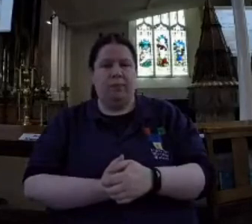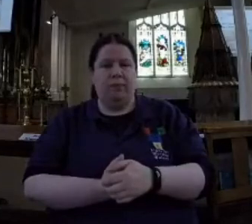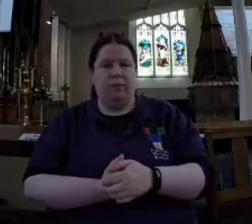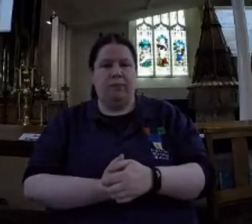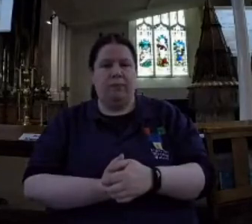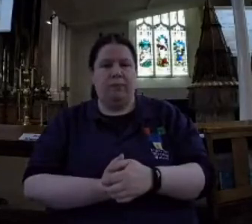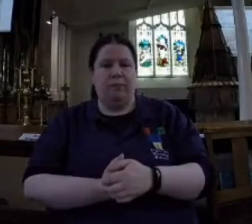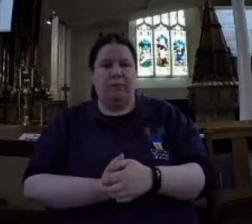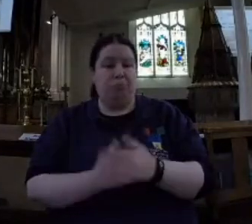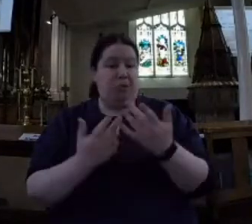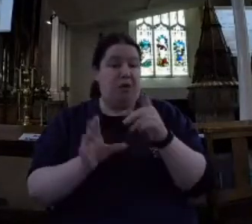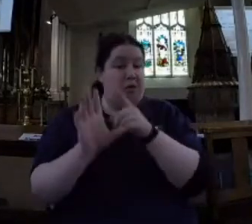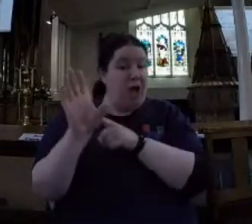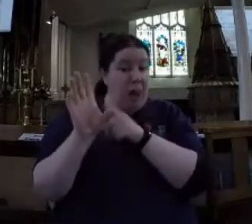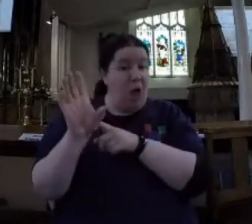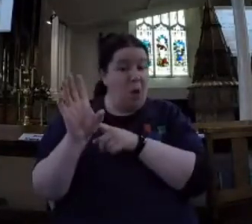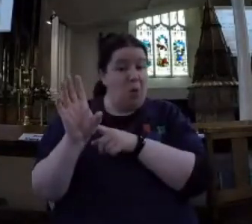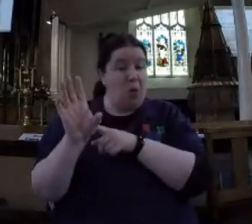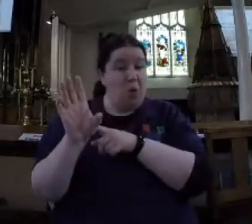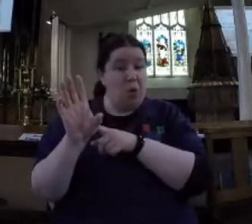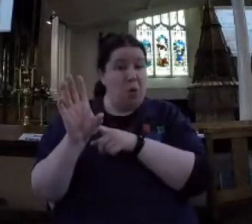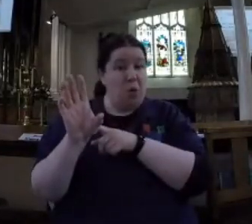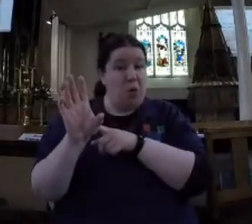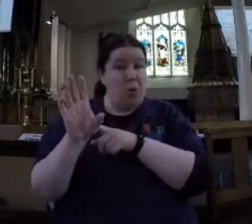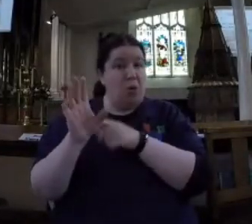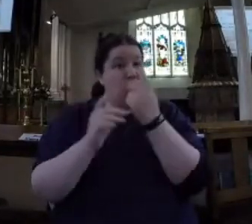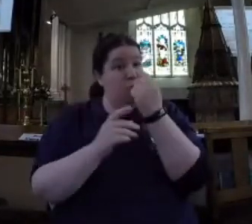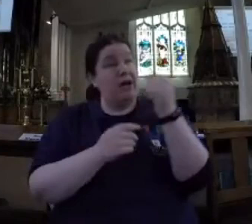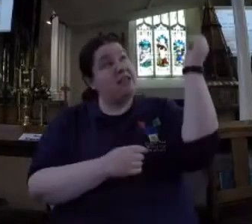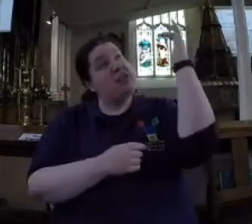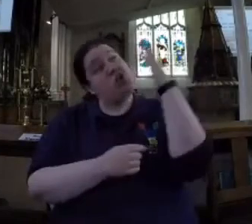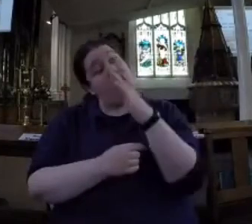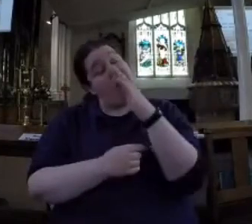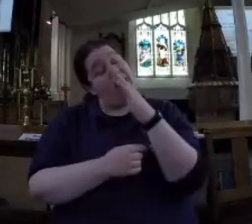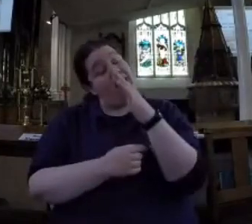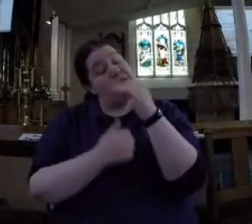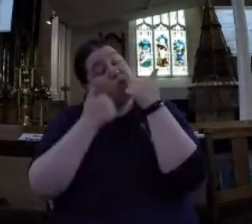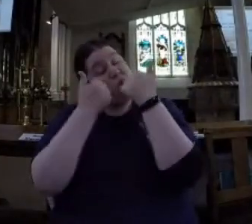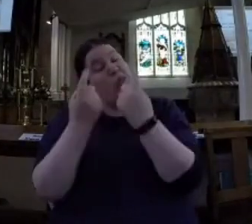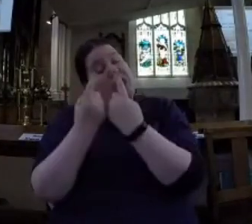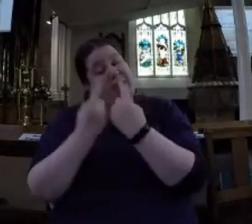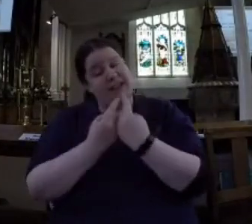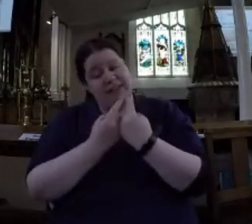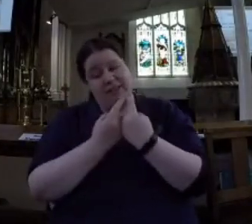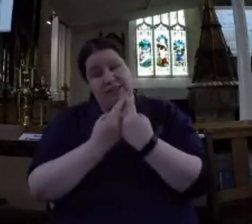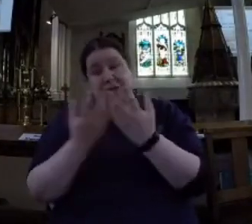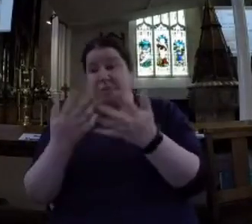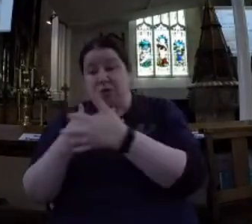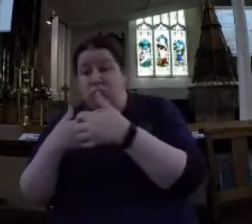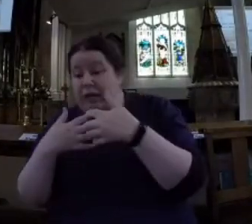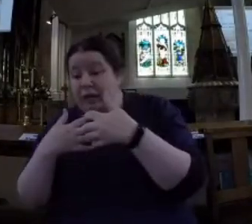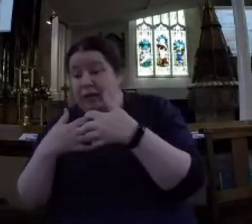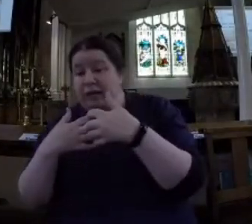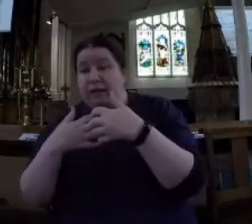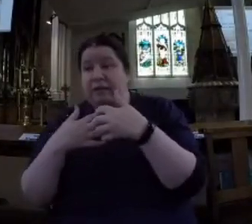Perhaps yellow. Yellow could stand for those people who bring sunshine to our lives. Perhaps green.